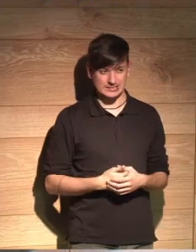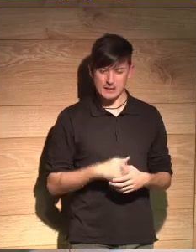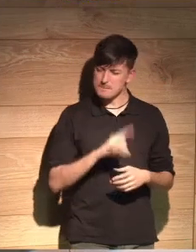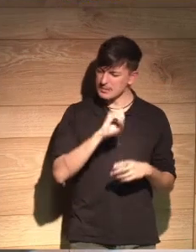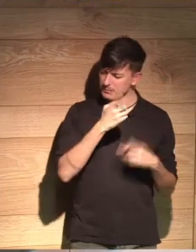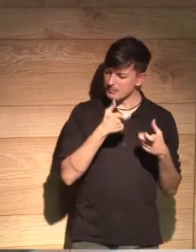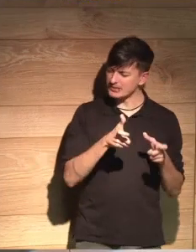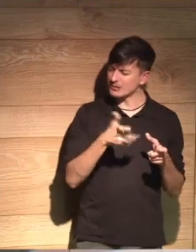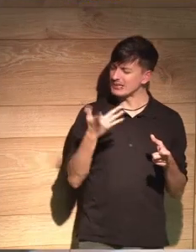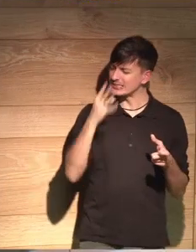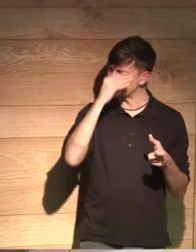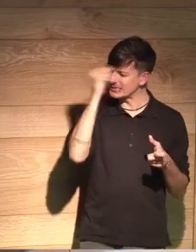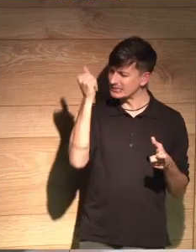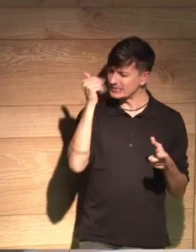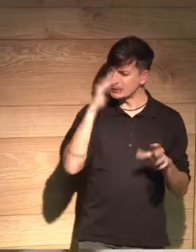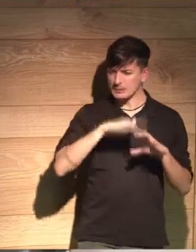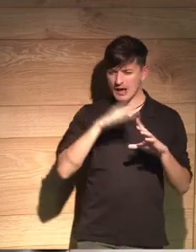What was the first part, sorry?